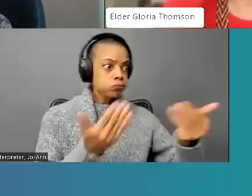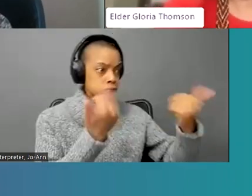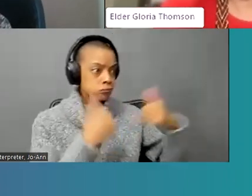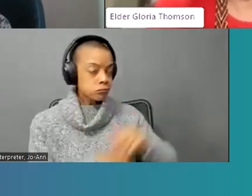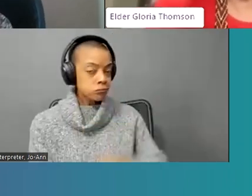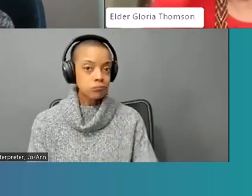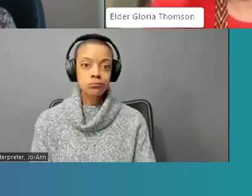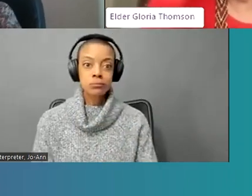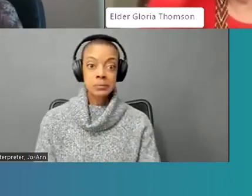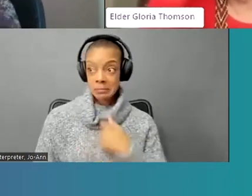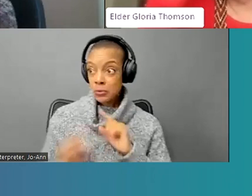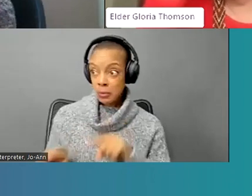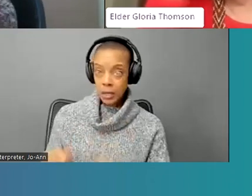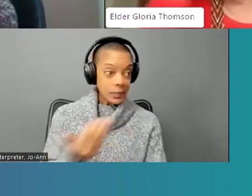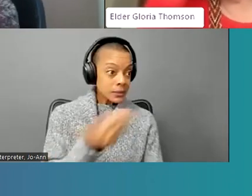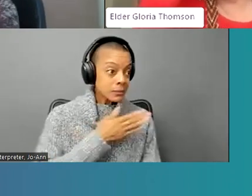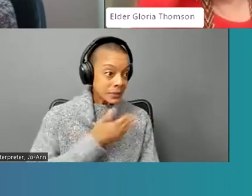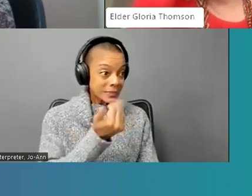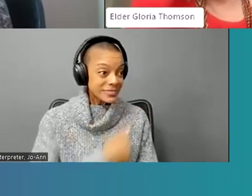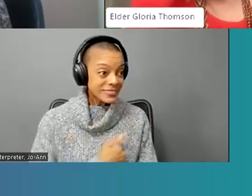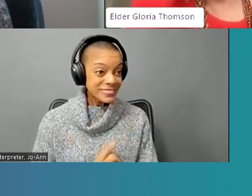May I respond to that as well? Yeah, sorry.